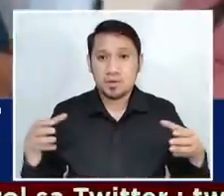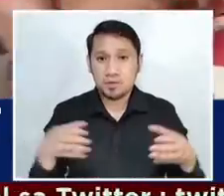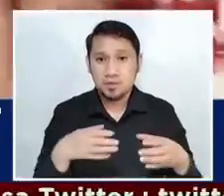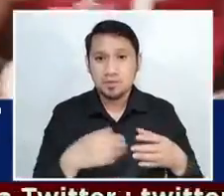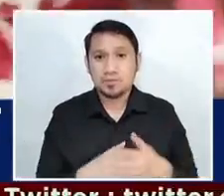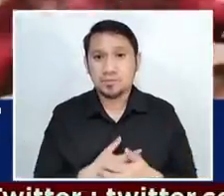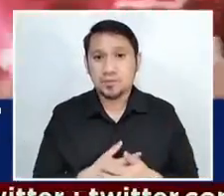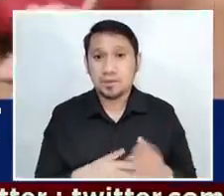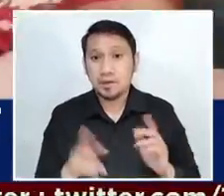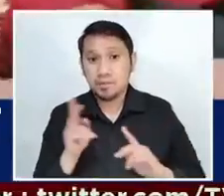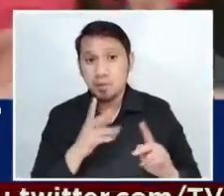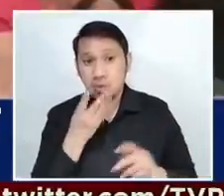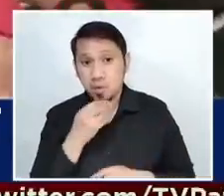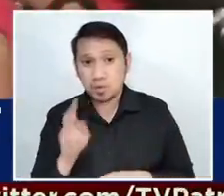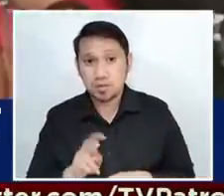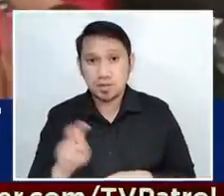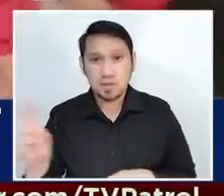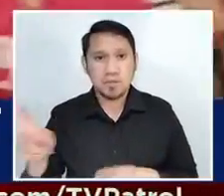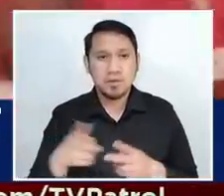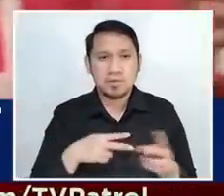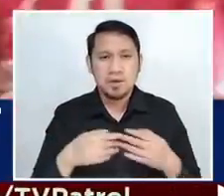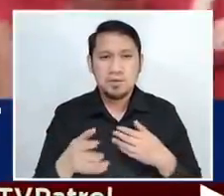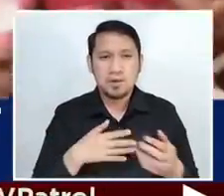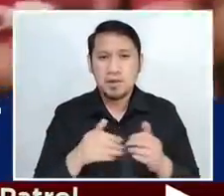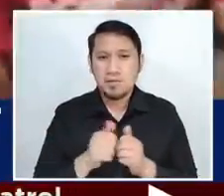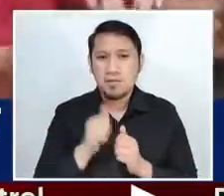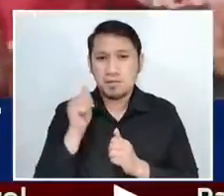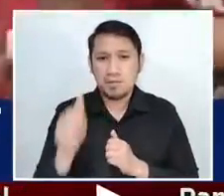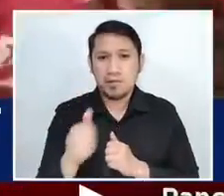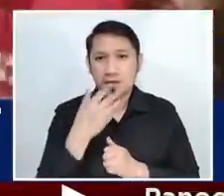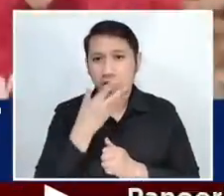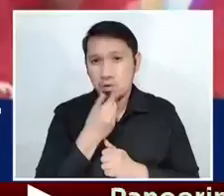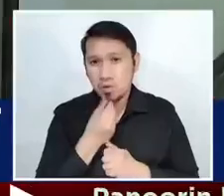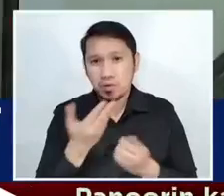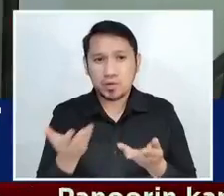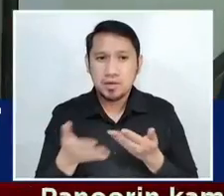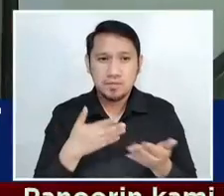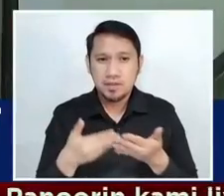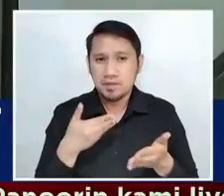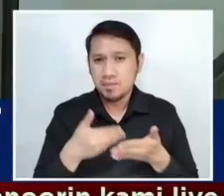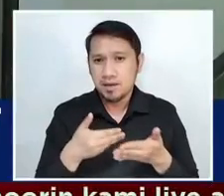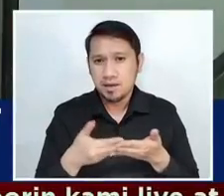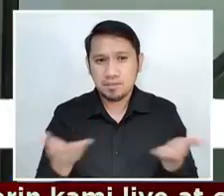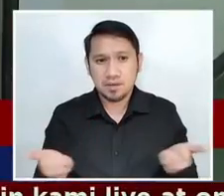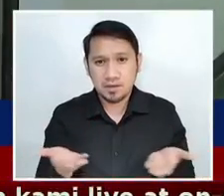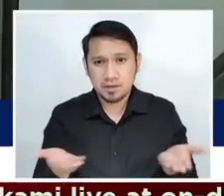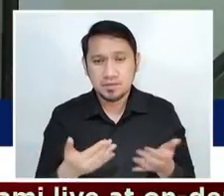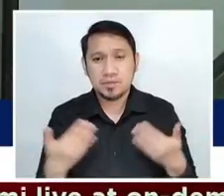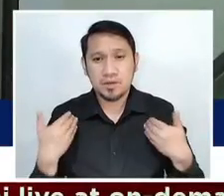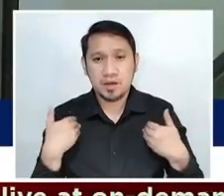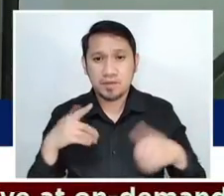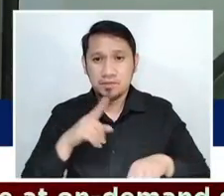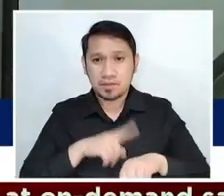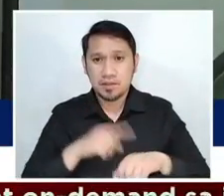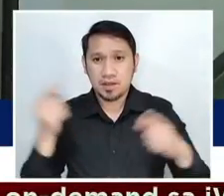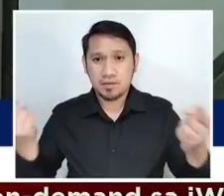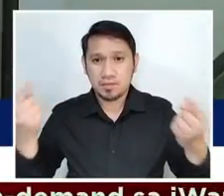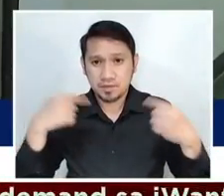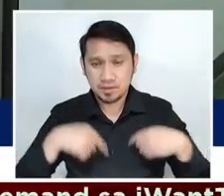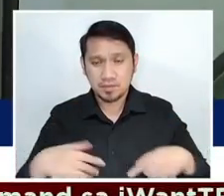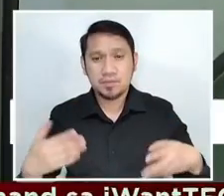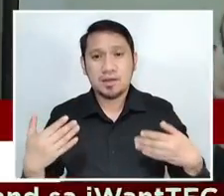traveled from very far places, and even those who were just around the area, who made time to come here, spend